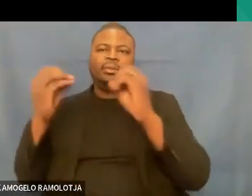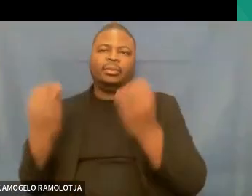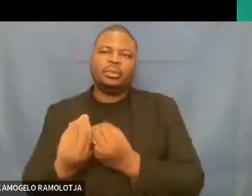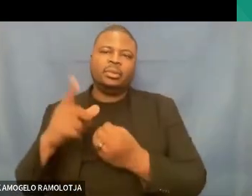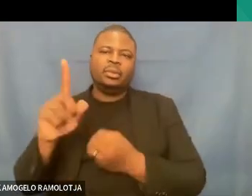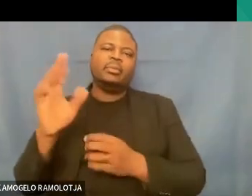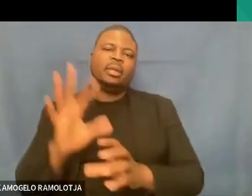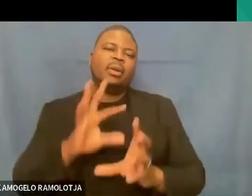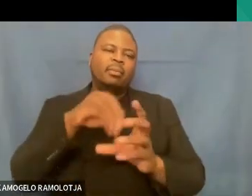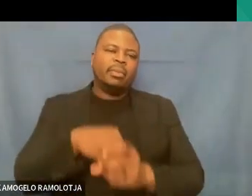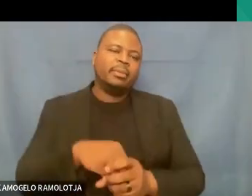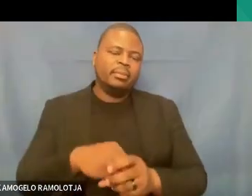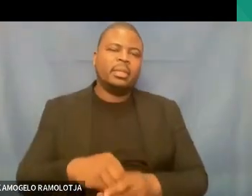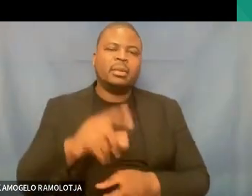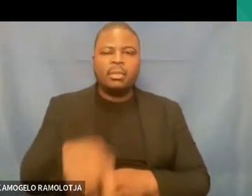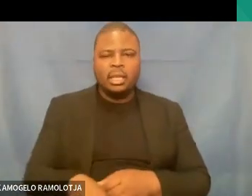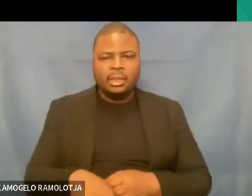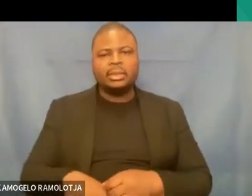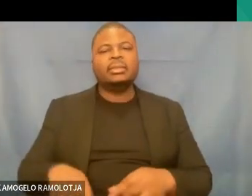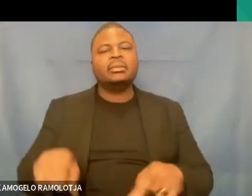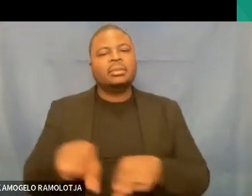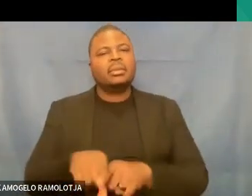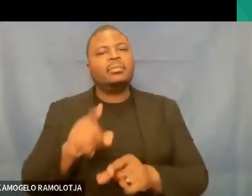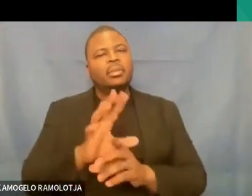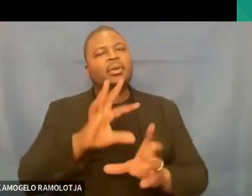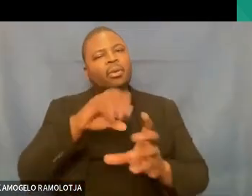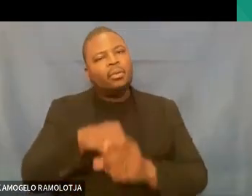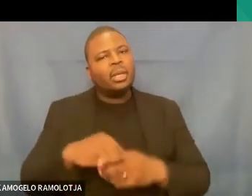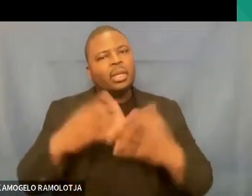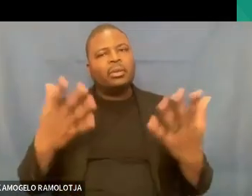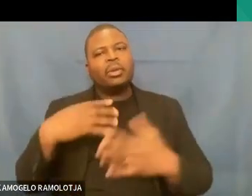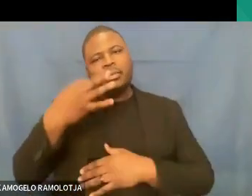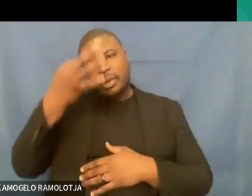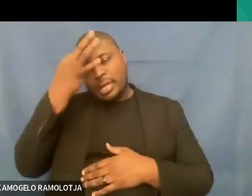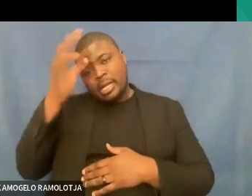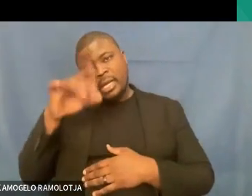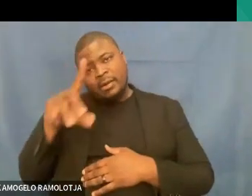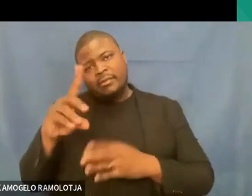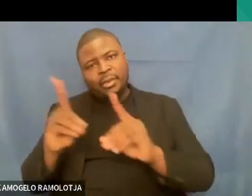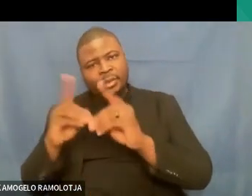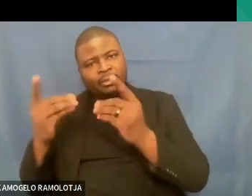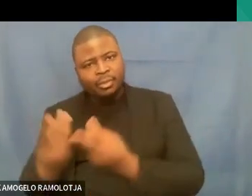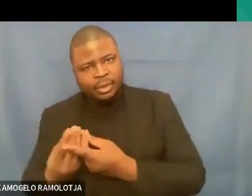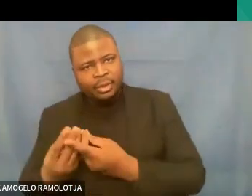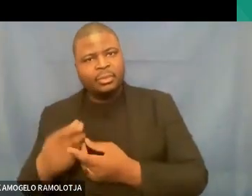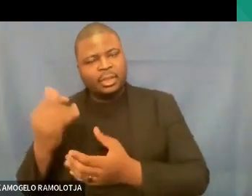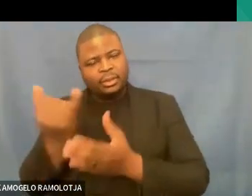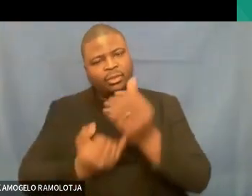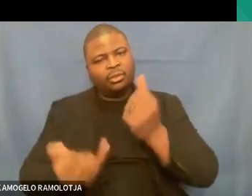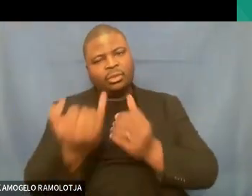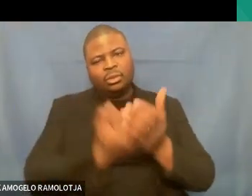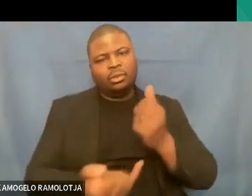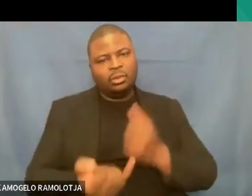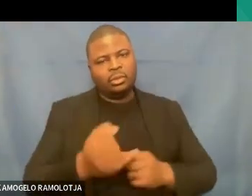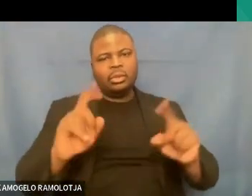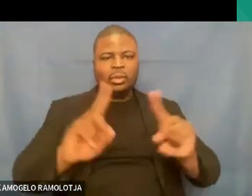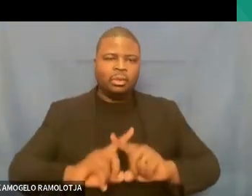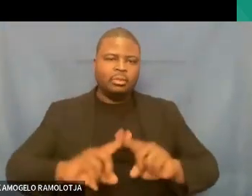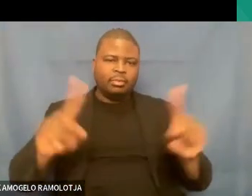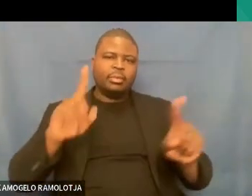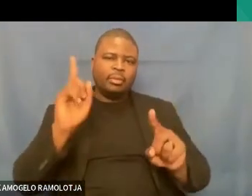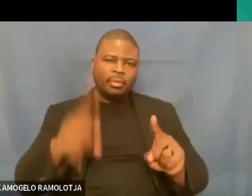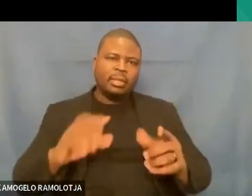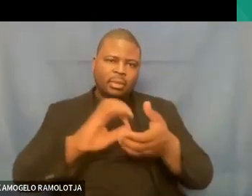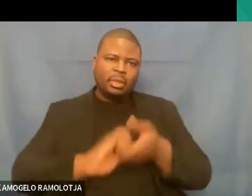but also within civil society and within government. There's still silos operating as opposed to